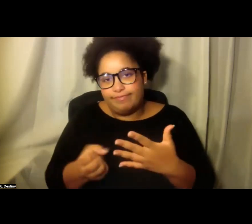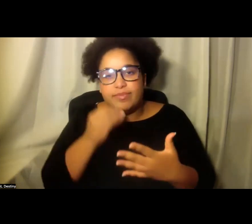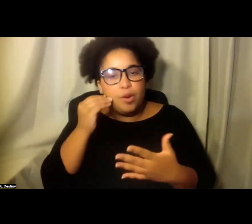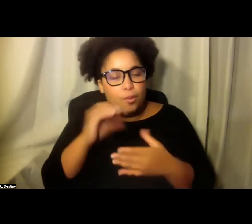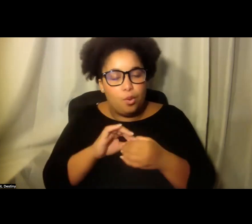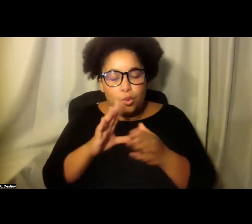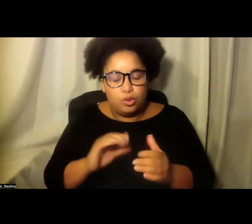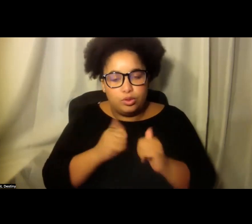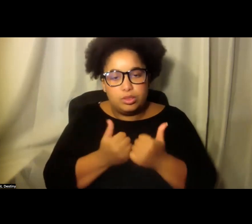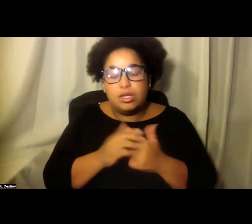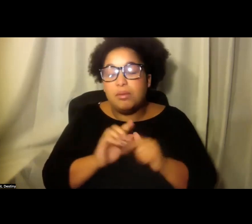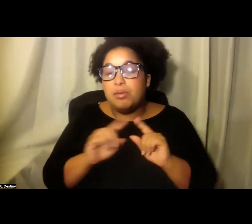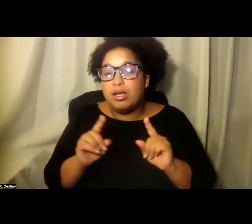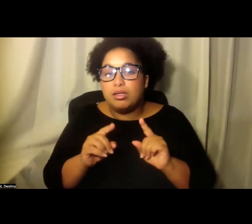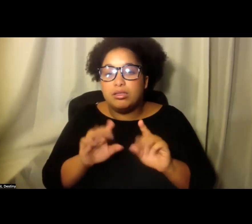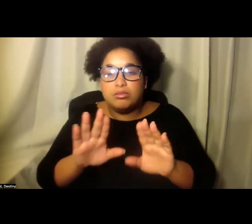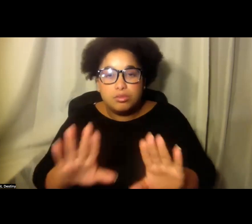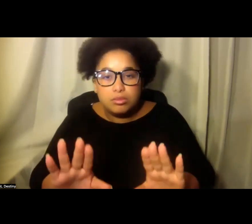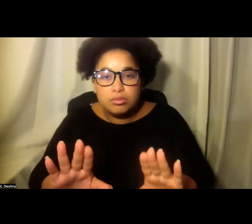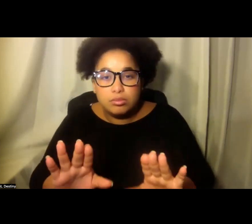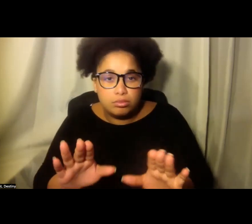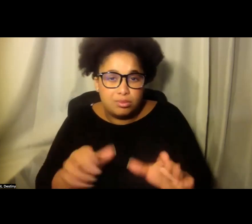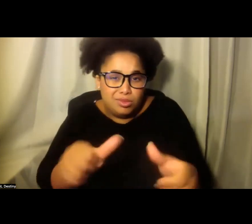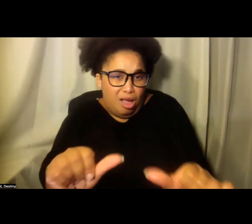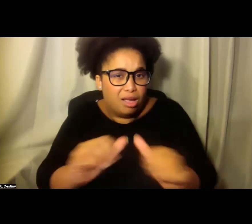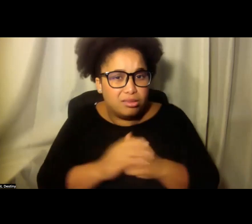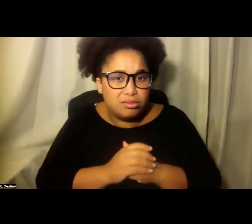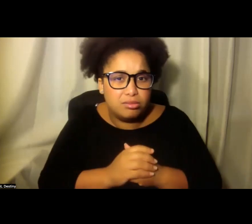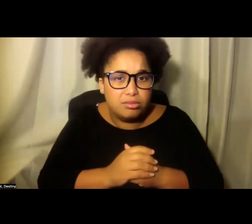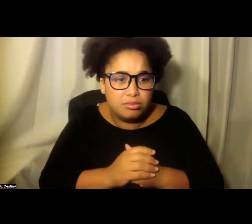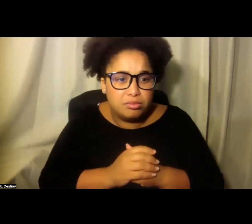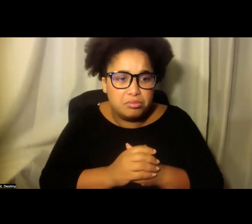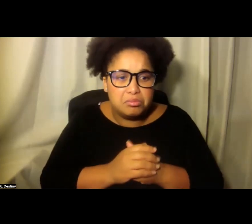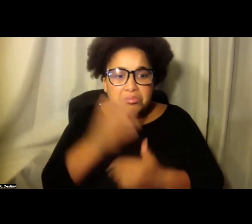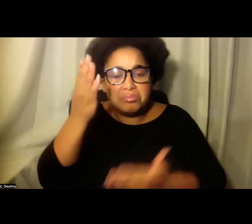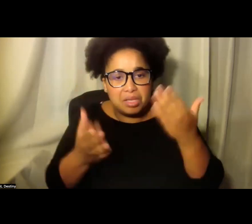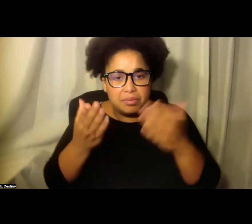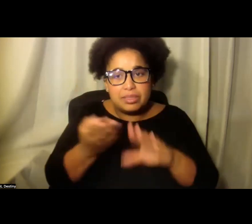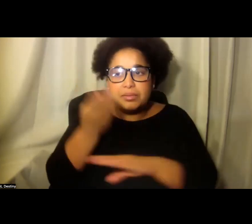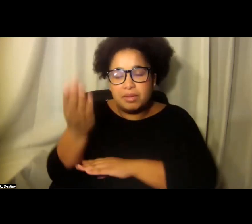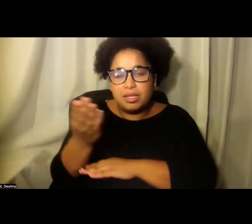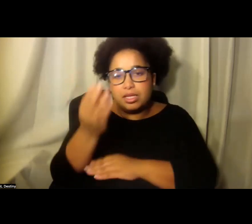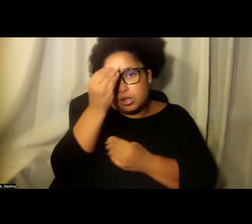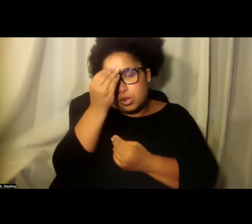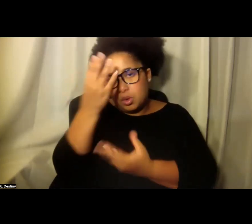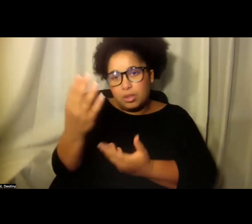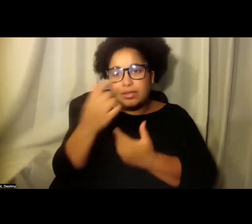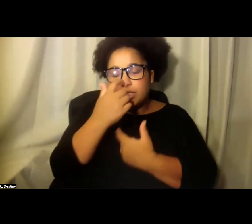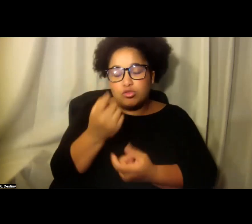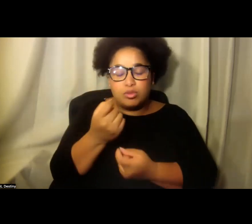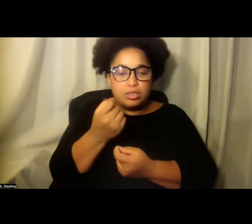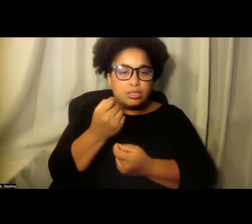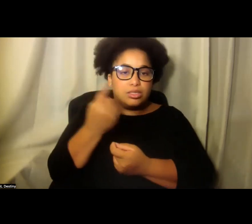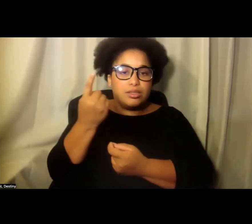say not to let that discourage you from at least trying and maybe submitting a notice of interest or submitting some sort